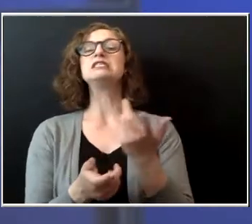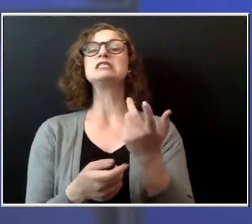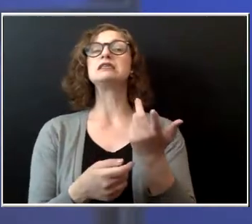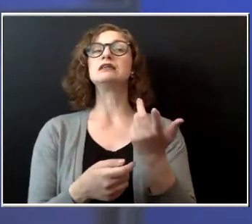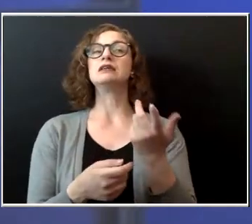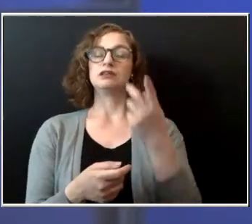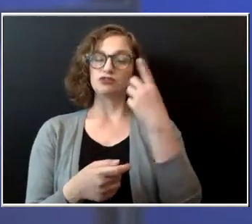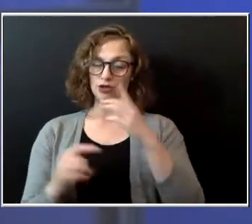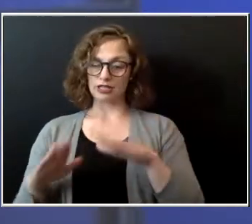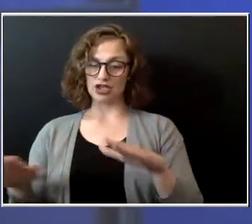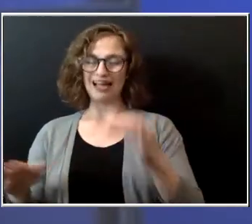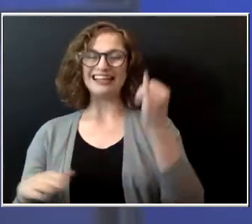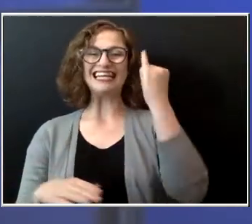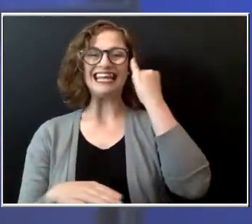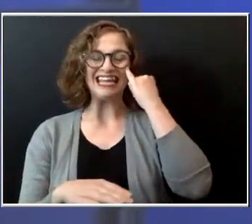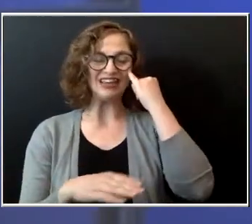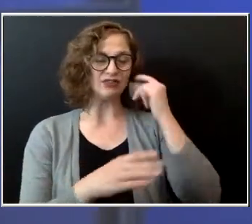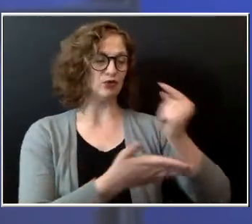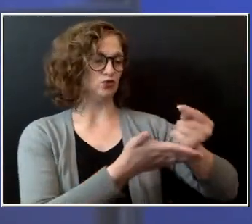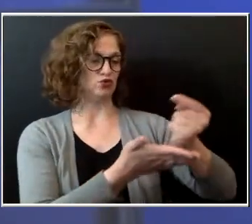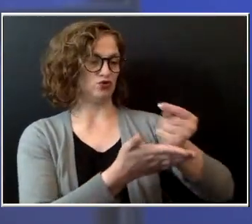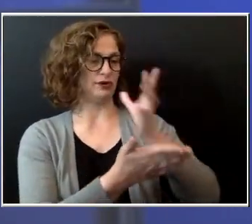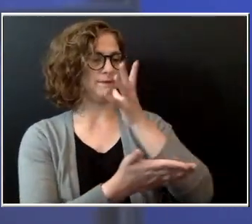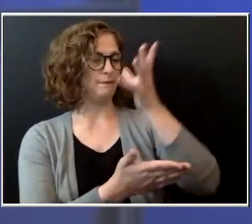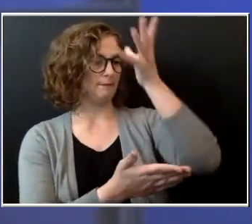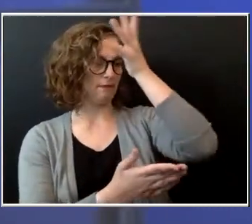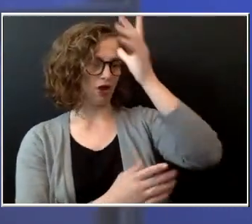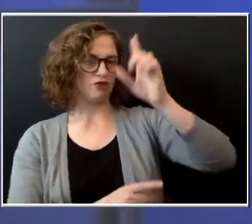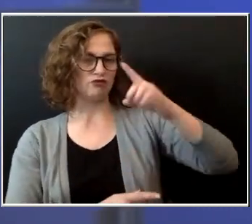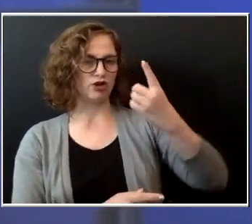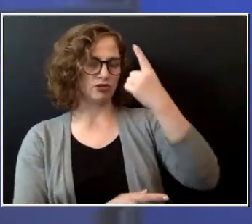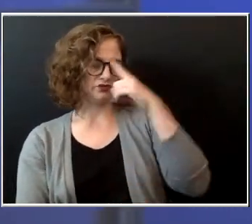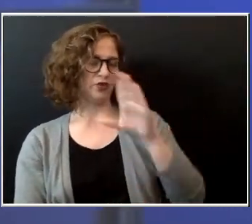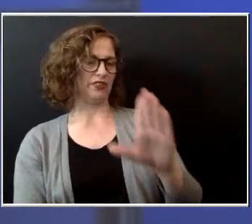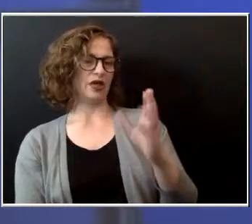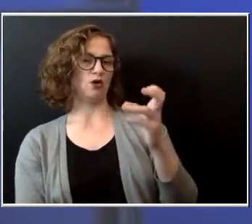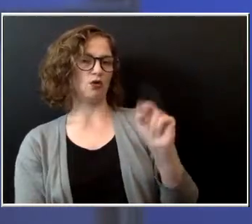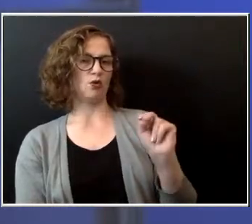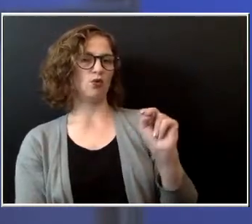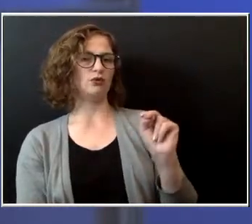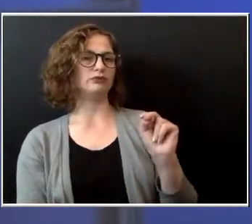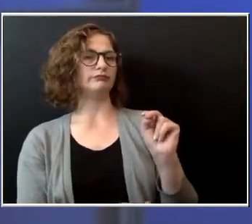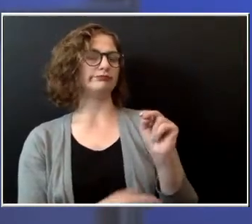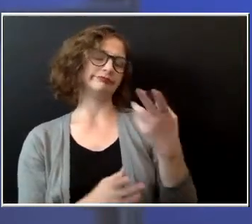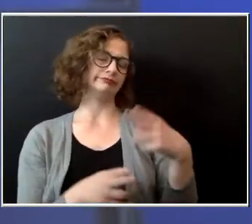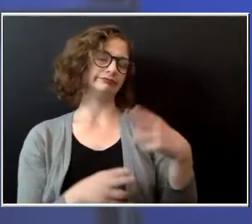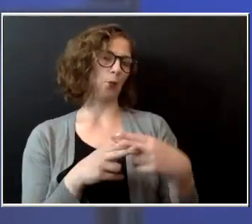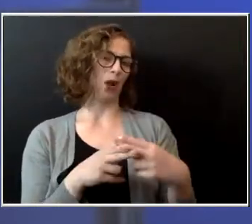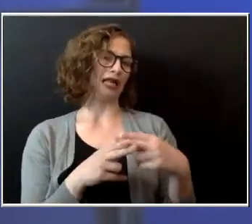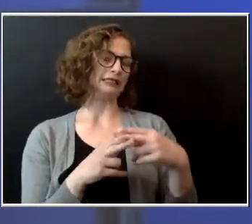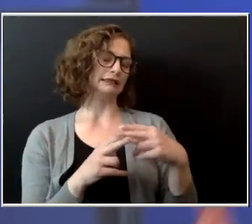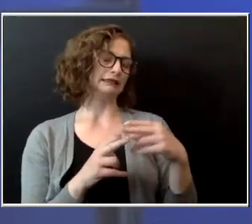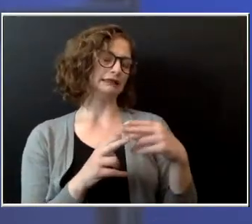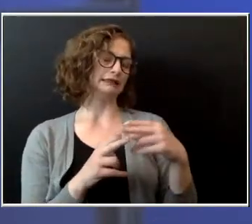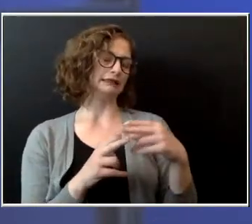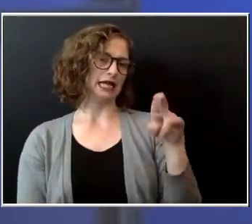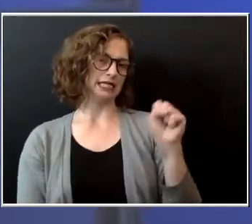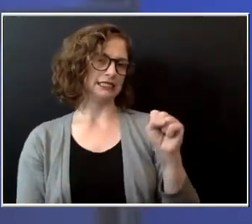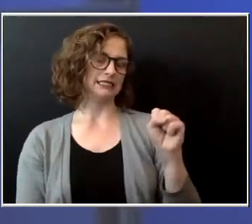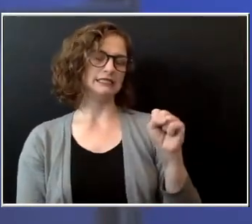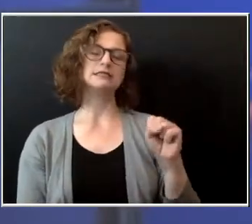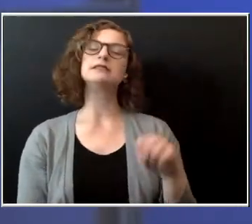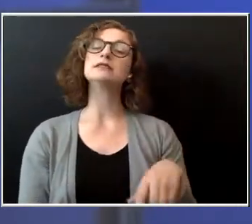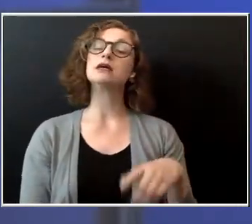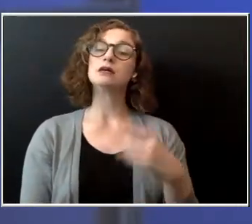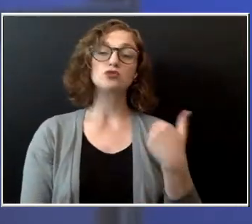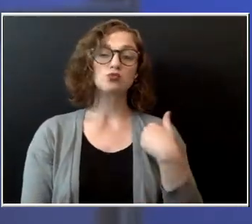first for their own obesity or weight status? Okay. So we have a 3-month adult